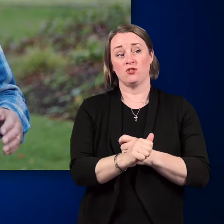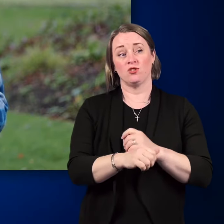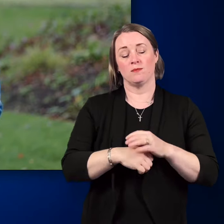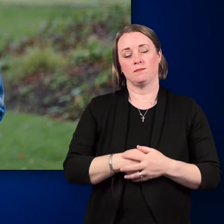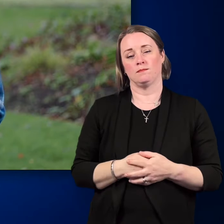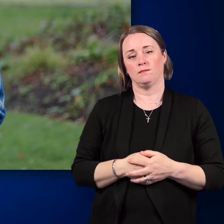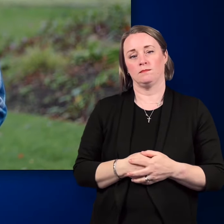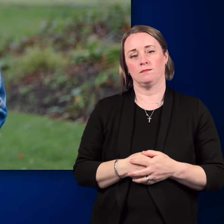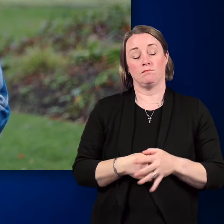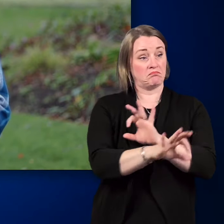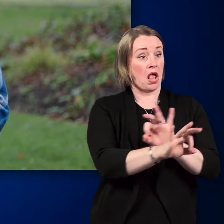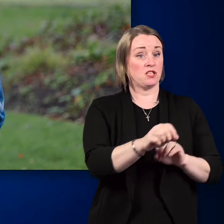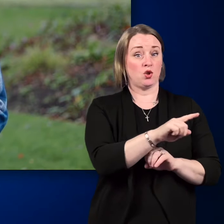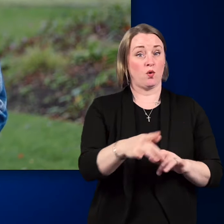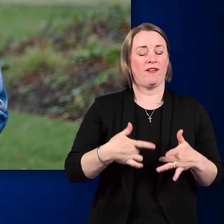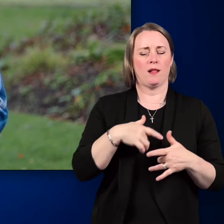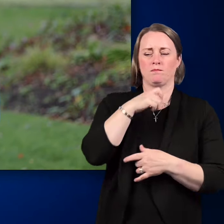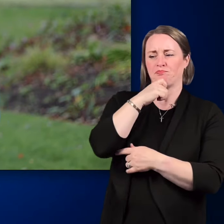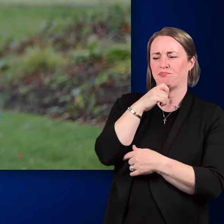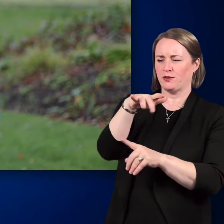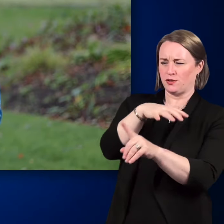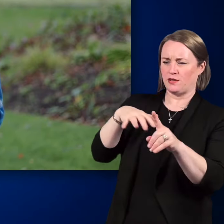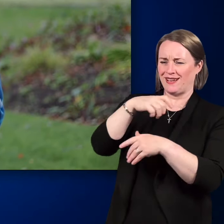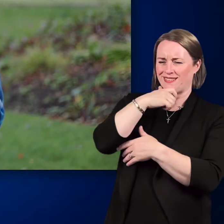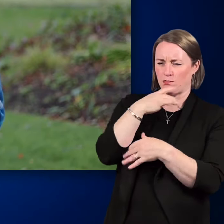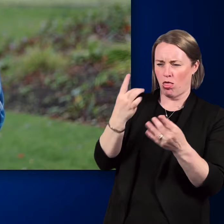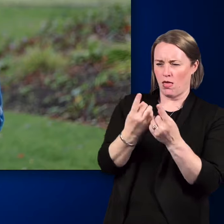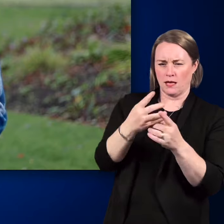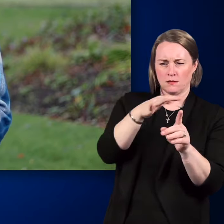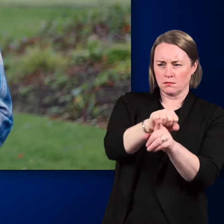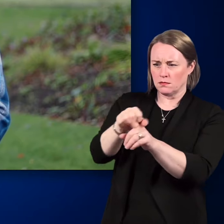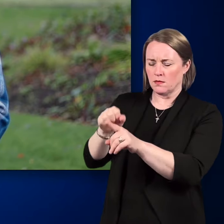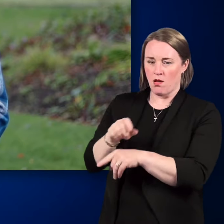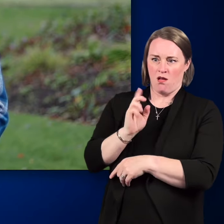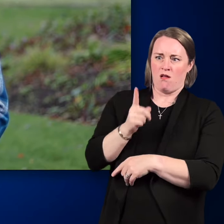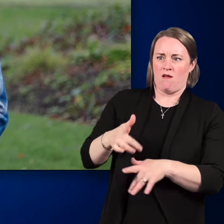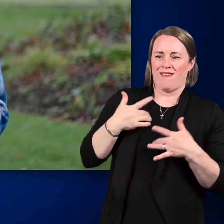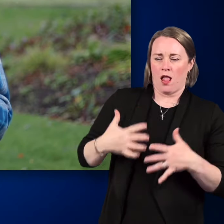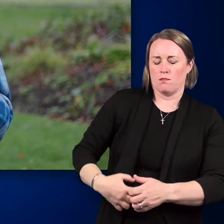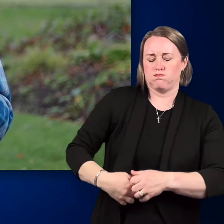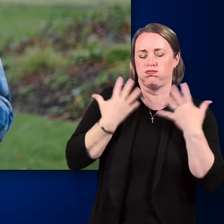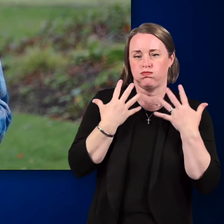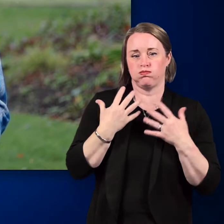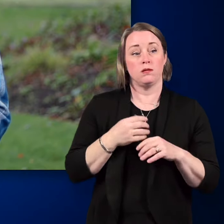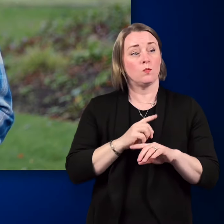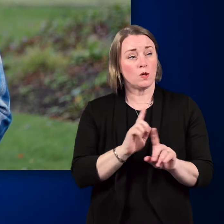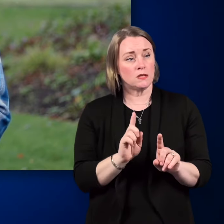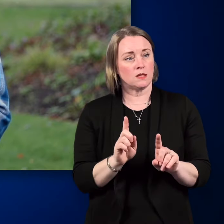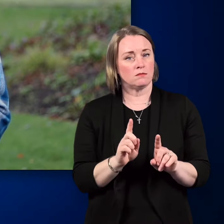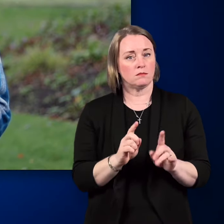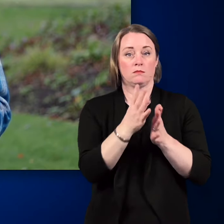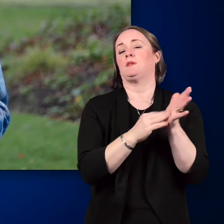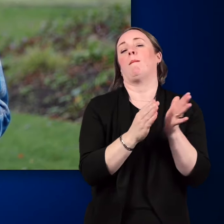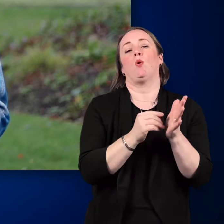there areas of society that you look at and frankly, you are angry about them? Maybe you look at some of the